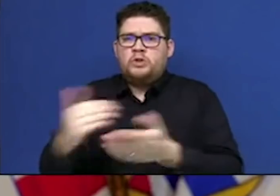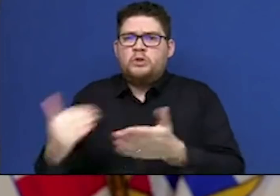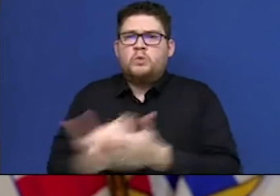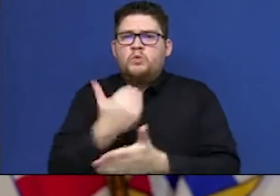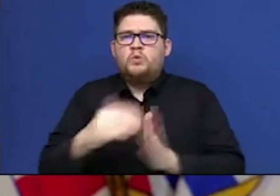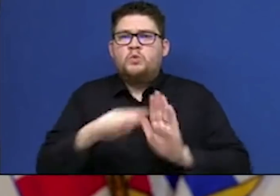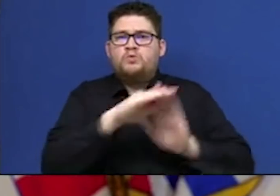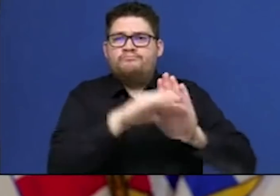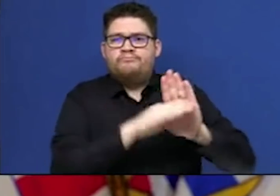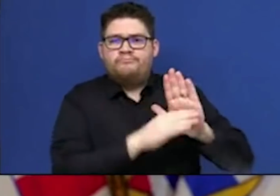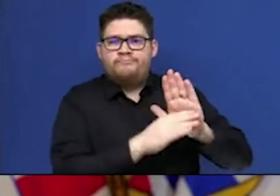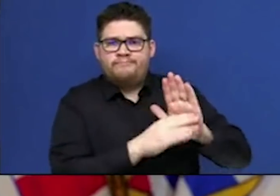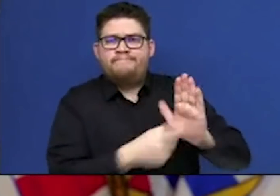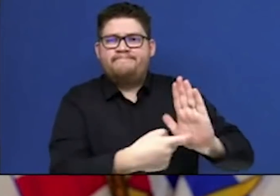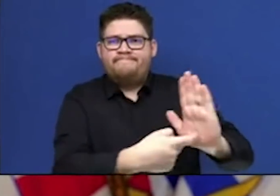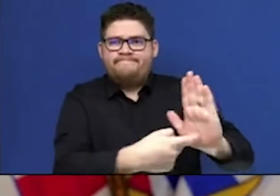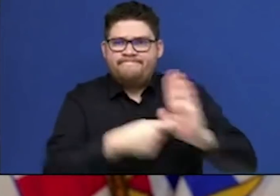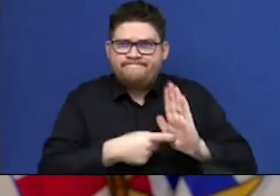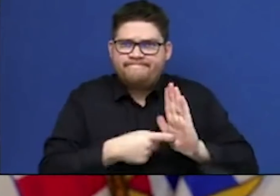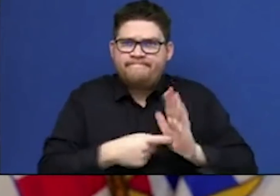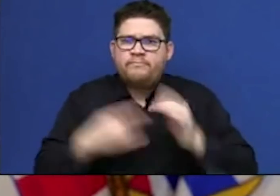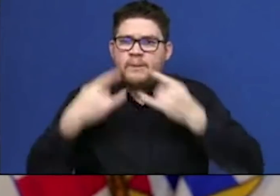across the province